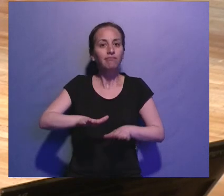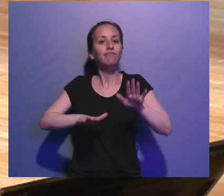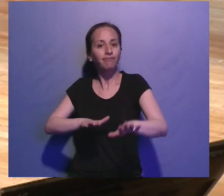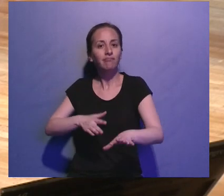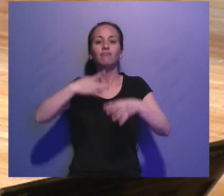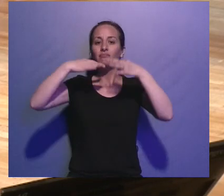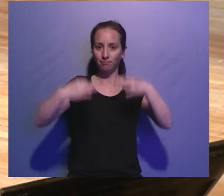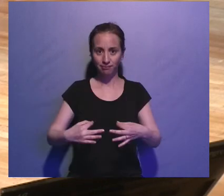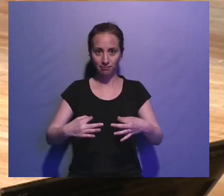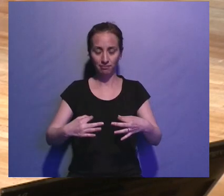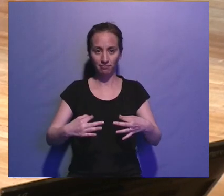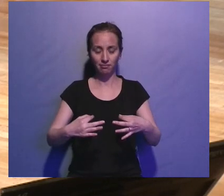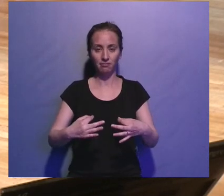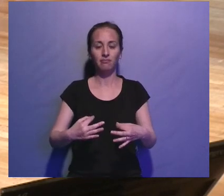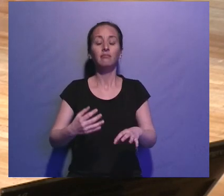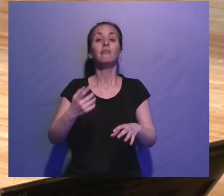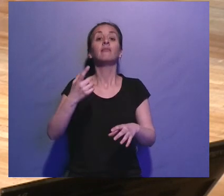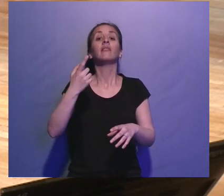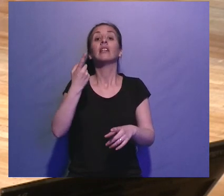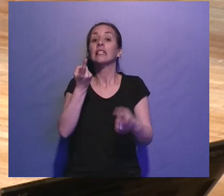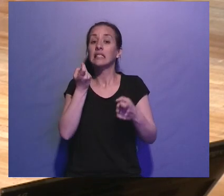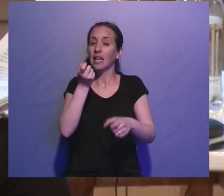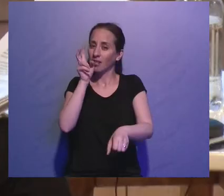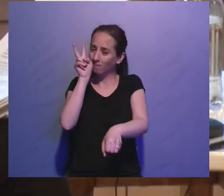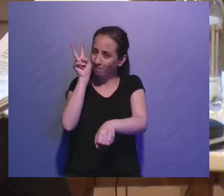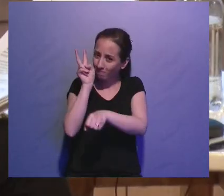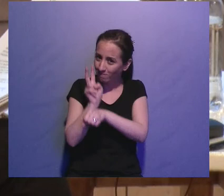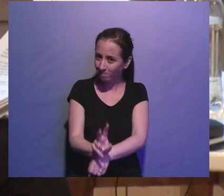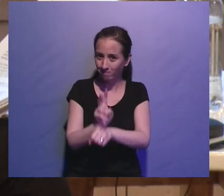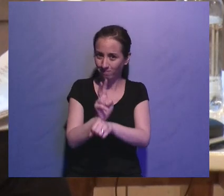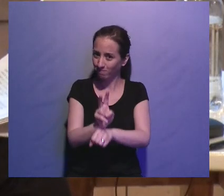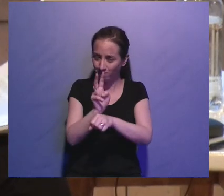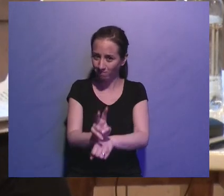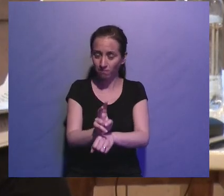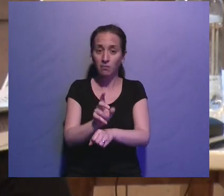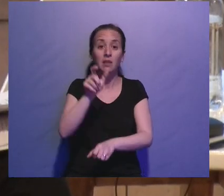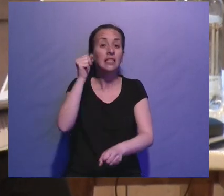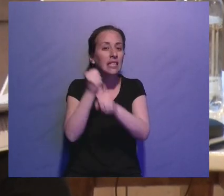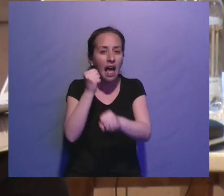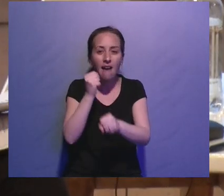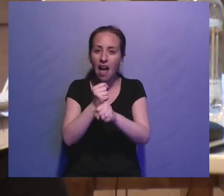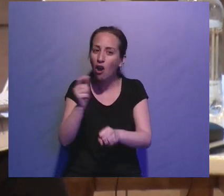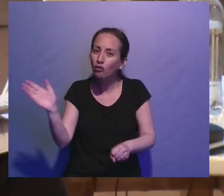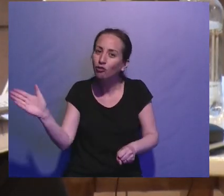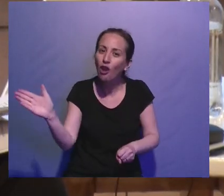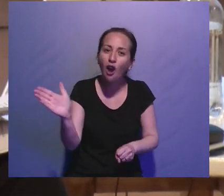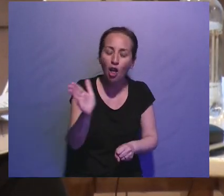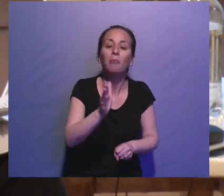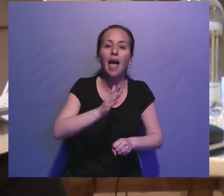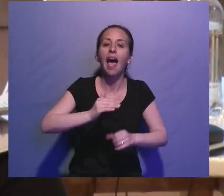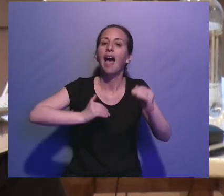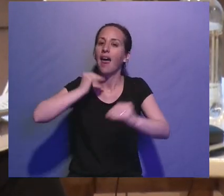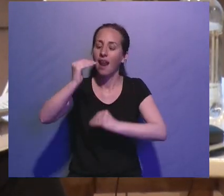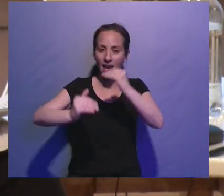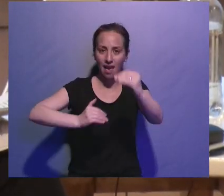first steps have already been taken, and they have been firm steps, and they require the protection and the work of all